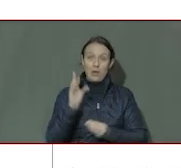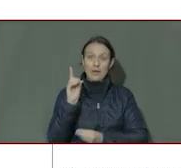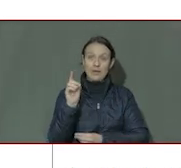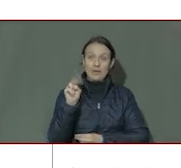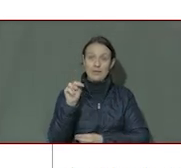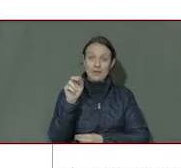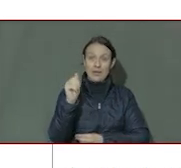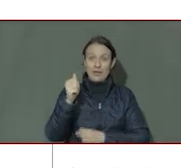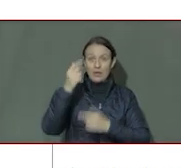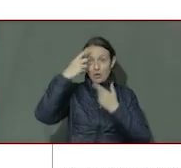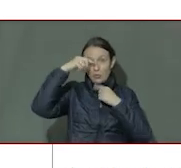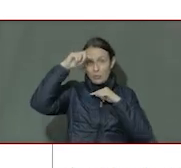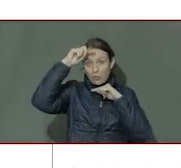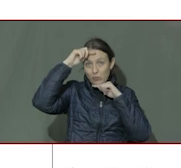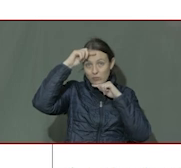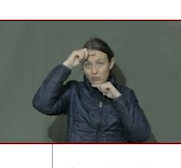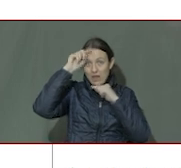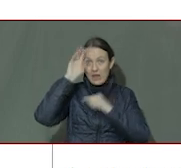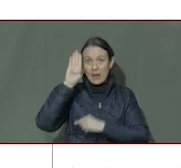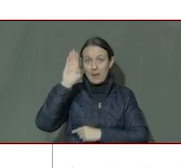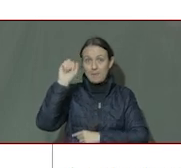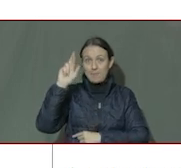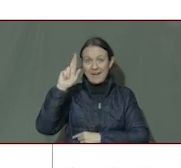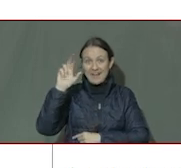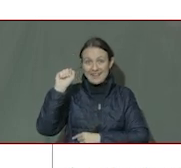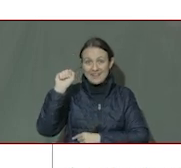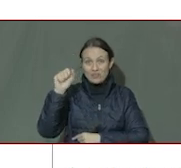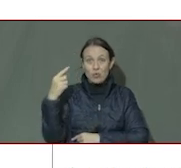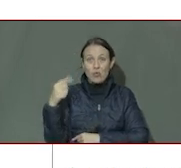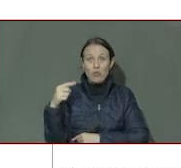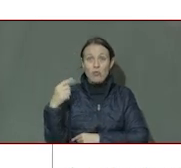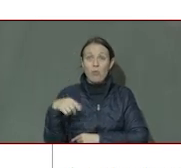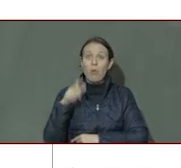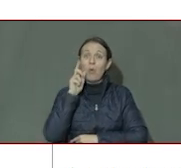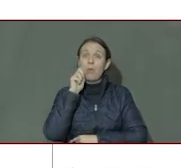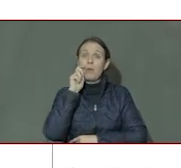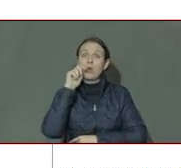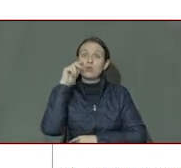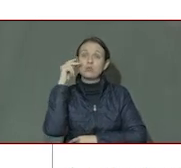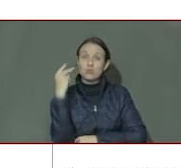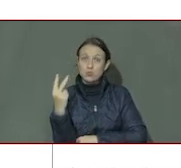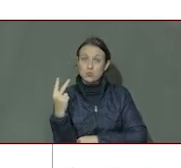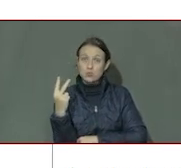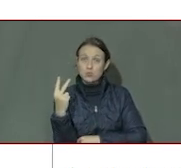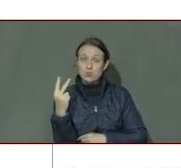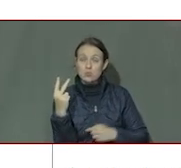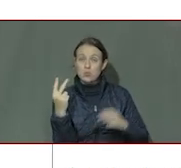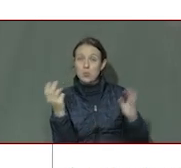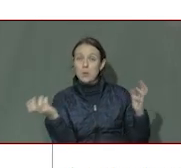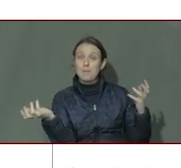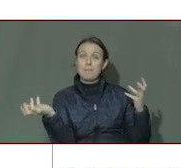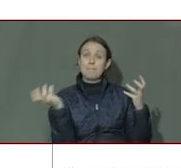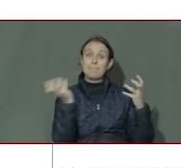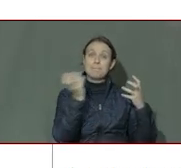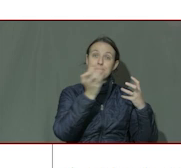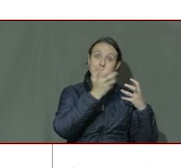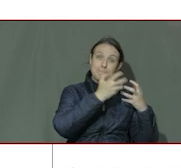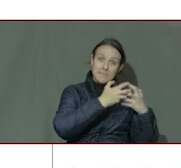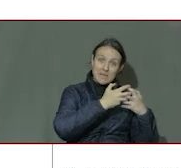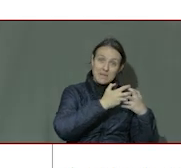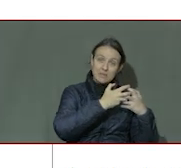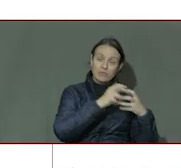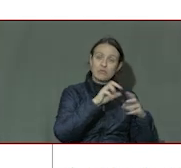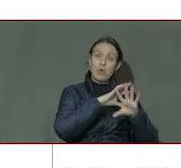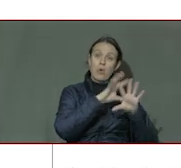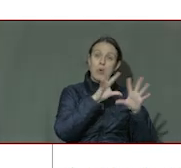DNA profile bars of male 2 matches with